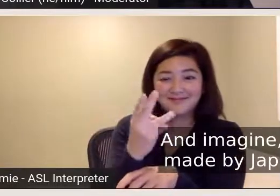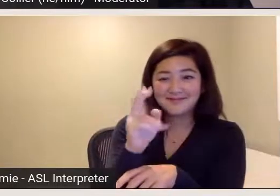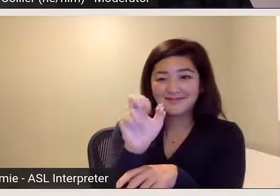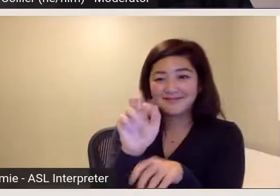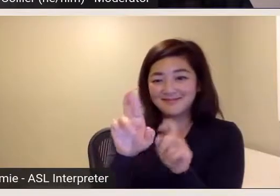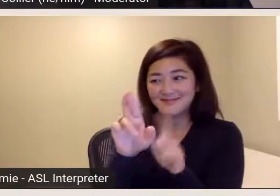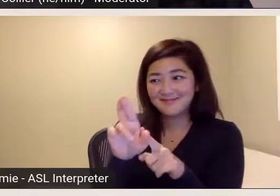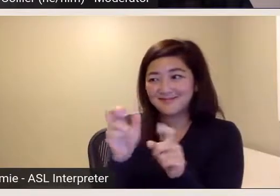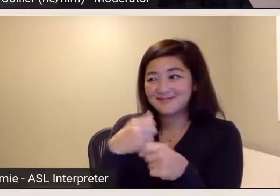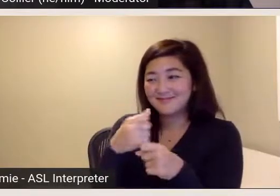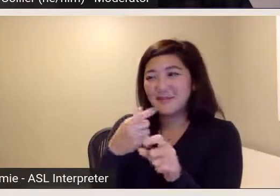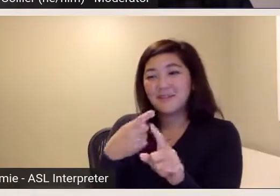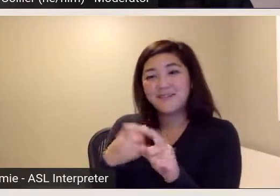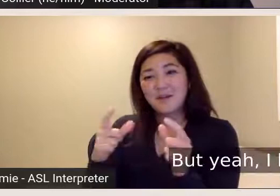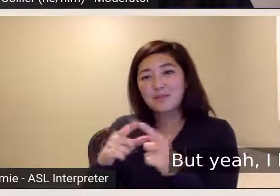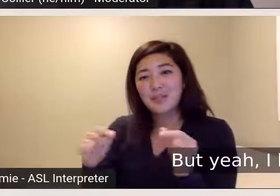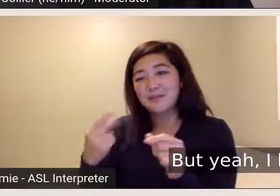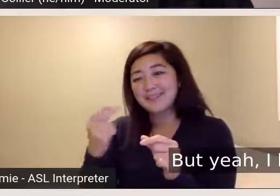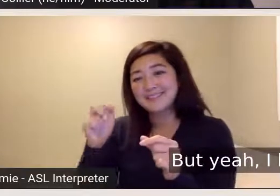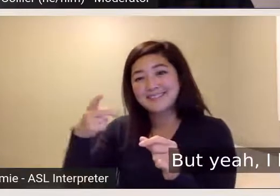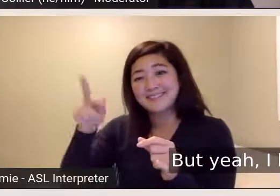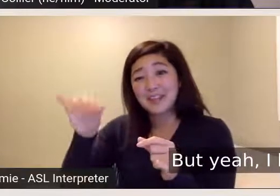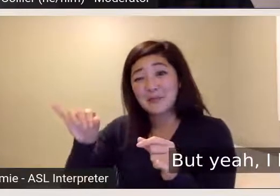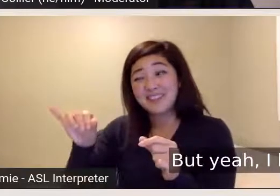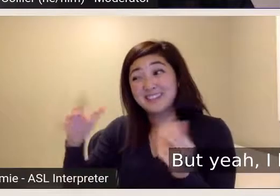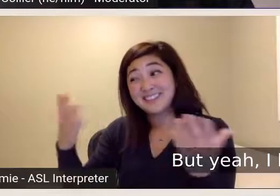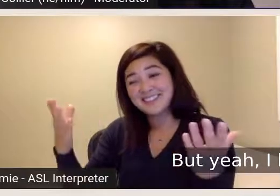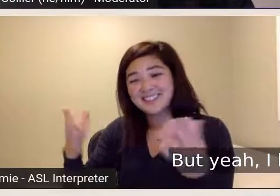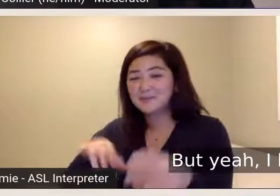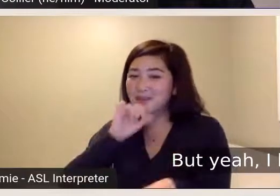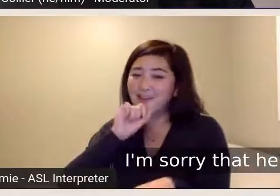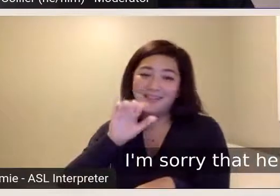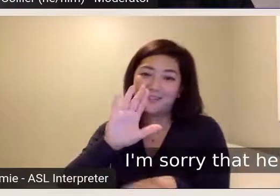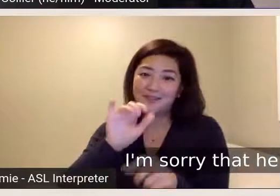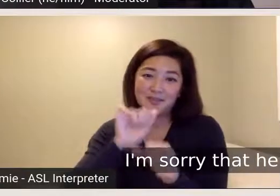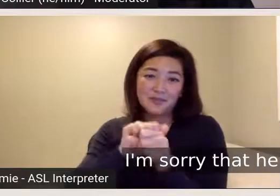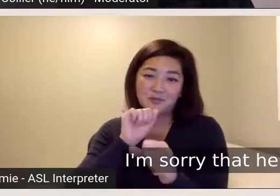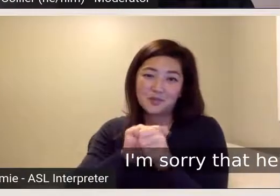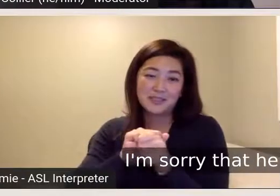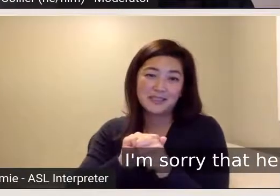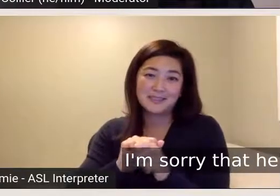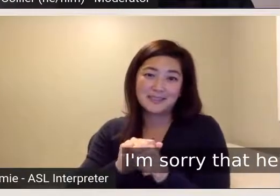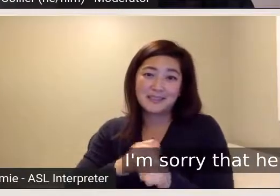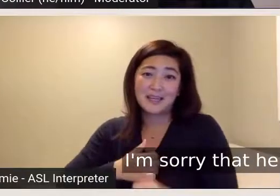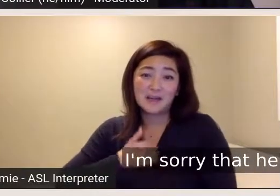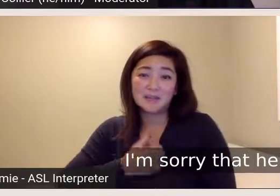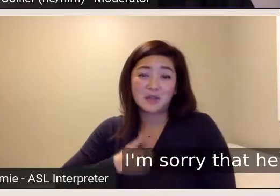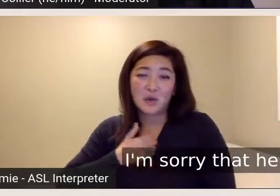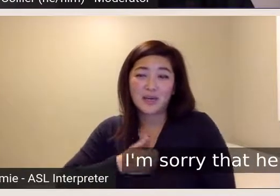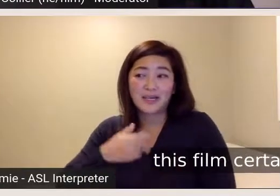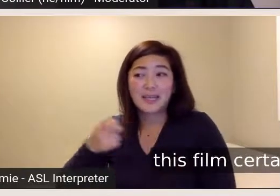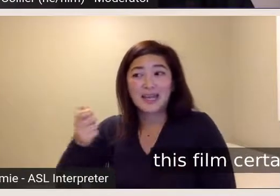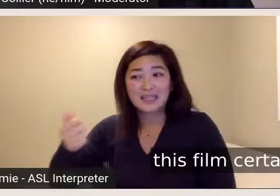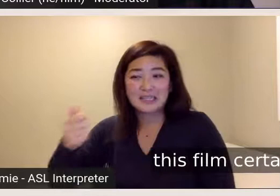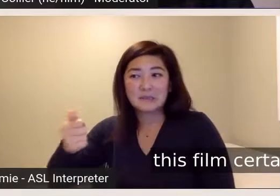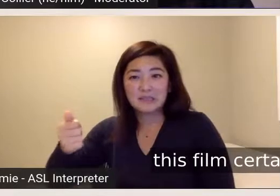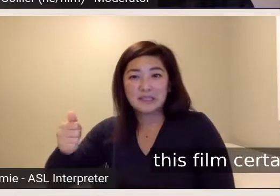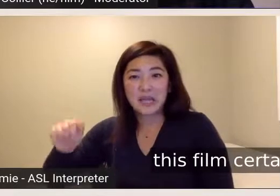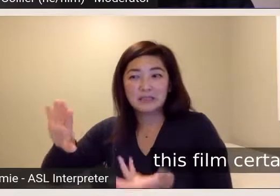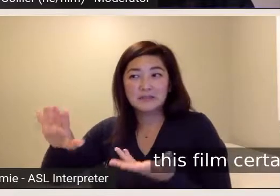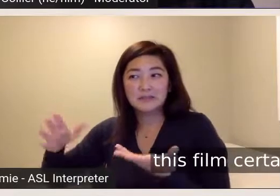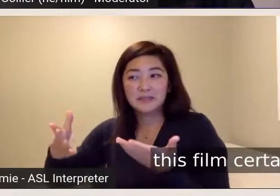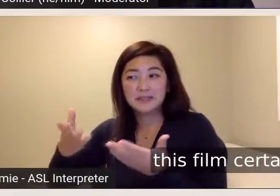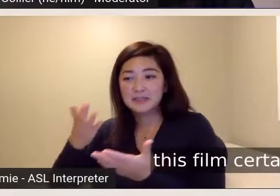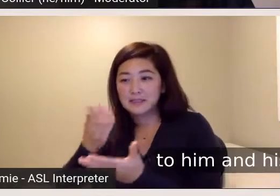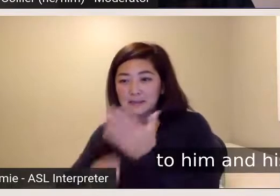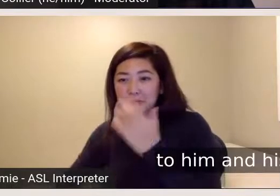hippies. But yeah, I love his work. I'm sorry that he's gone, but I think this film certainly